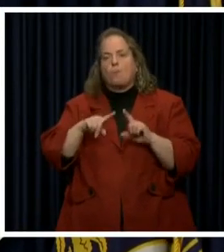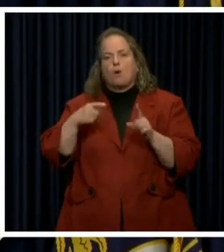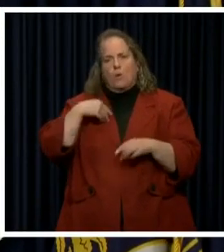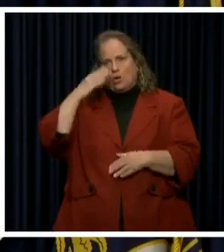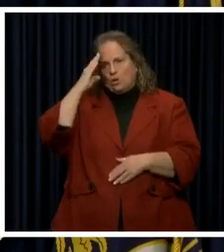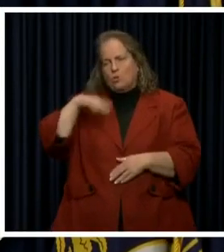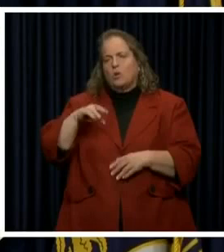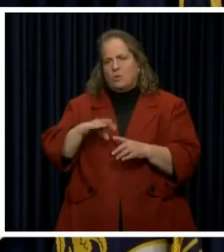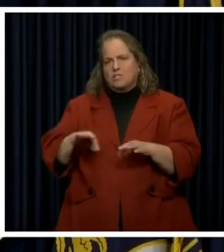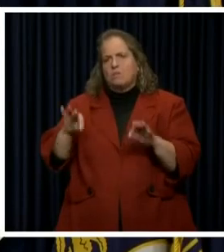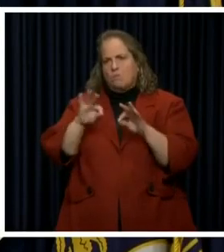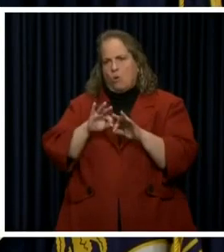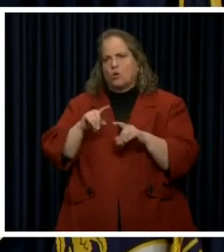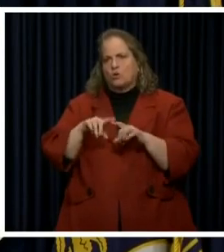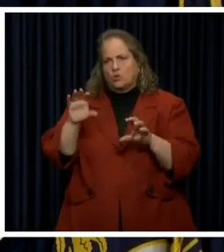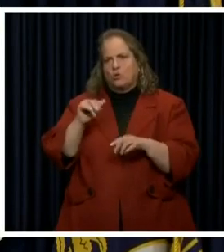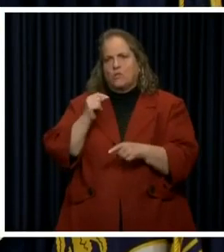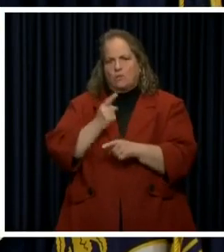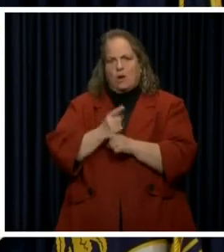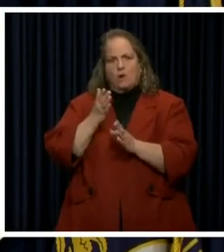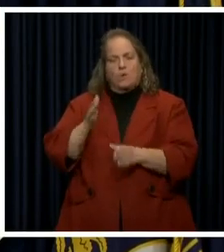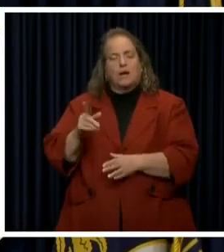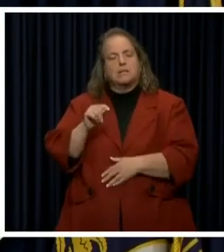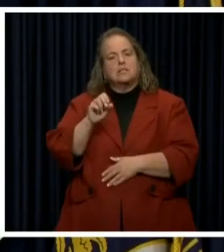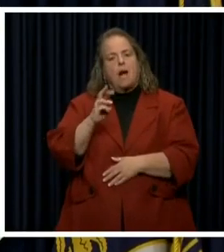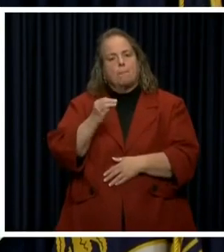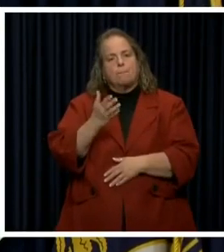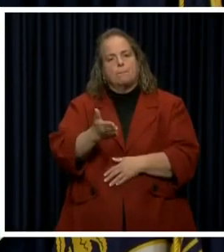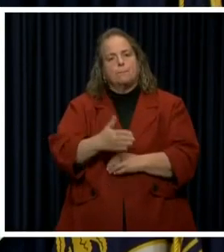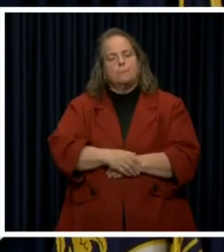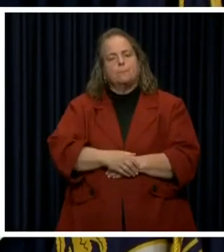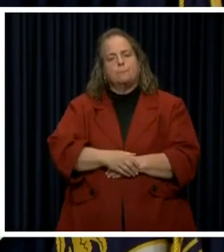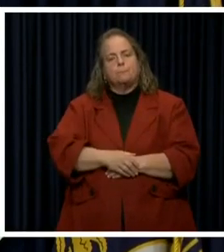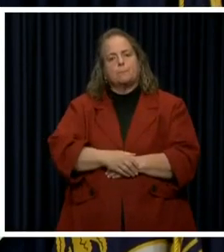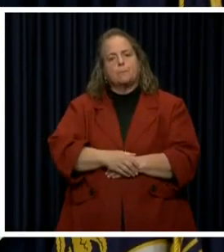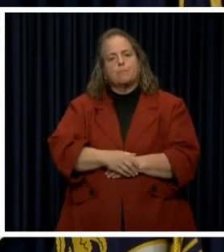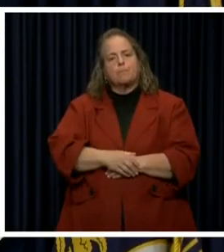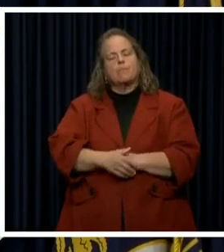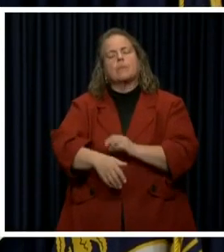important to do this the right way. Tom. Governor,